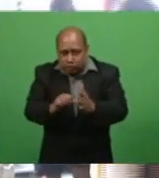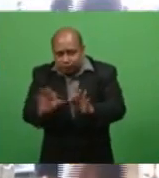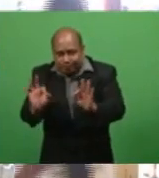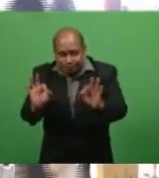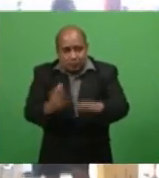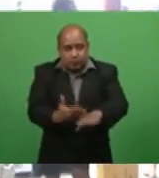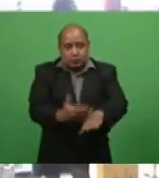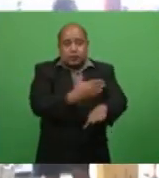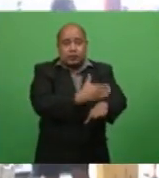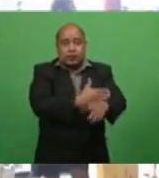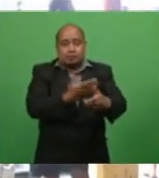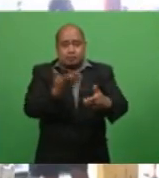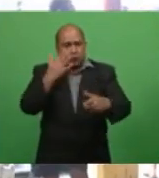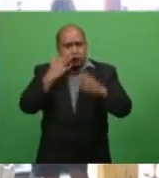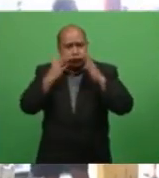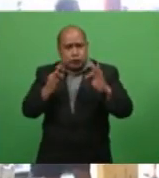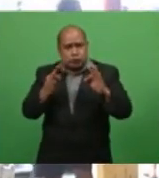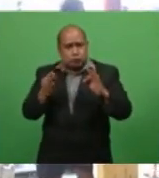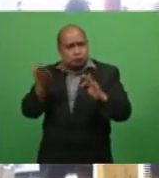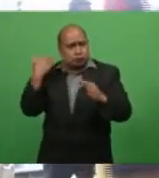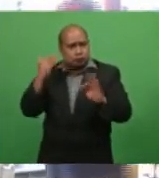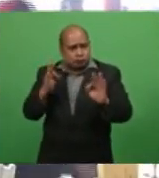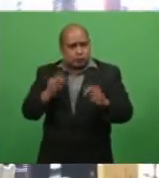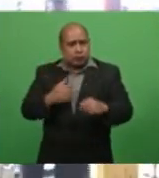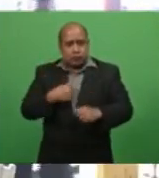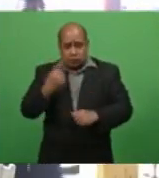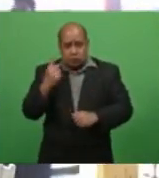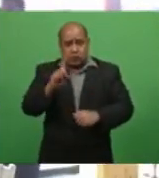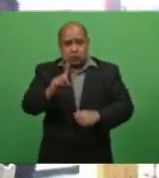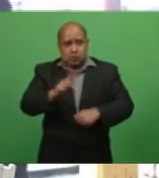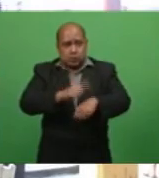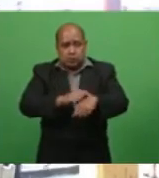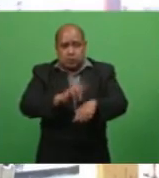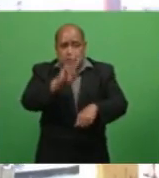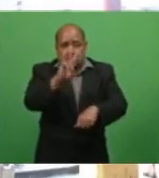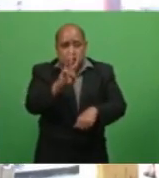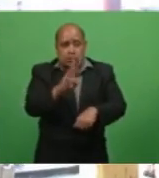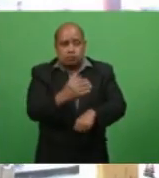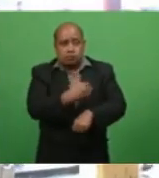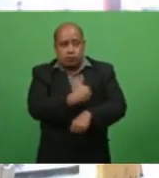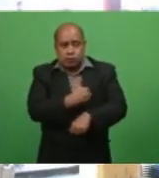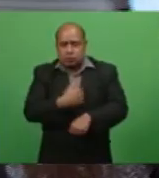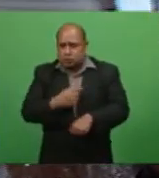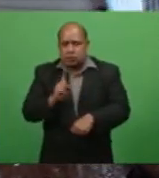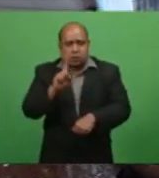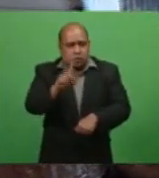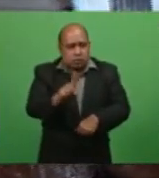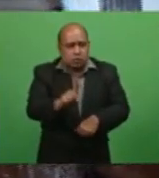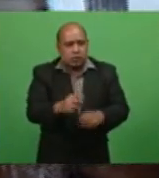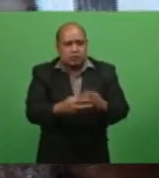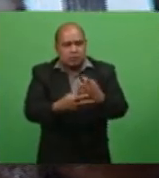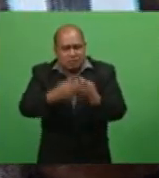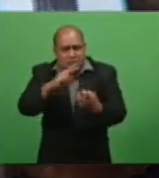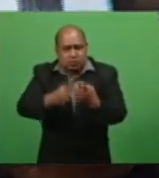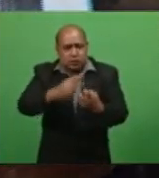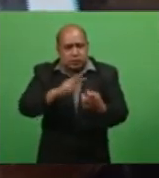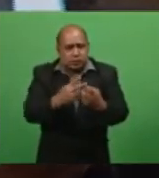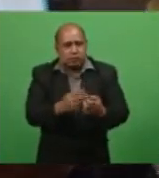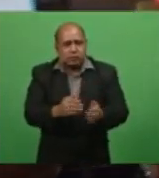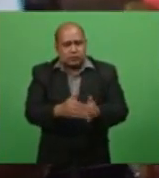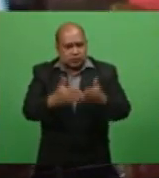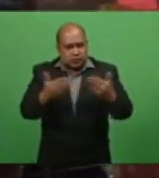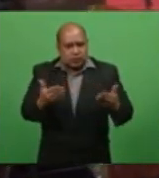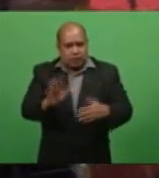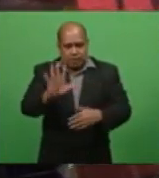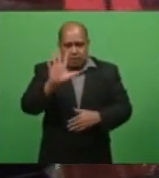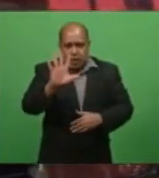used to come about 3 o'clock to come and look for vegetables. But now, because of this, I came after 5, then I came. When I did this,